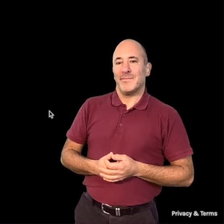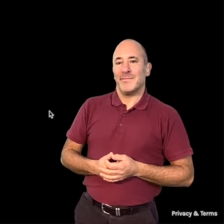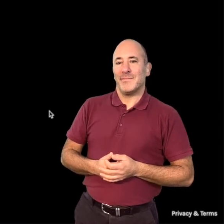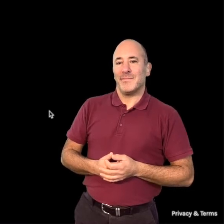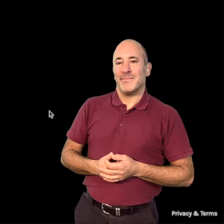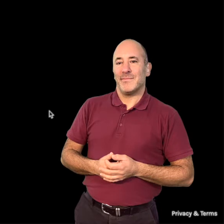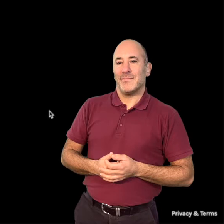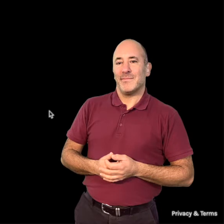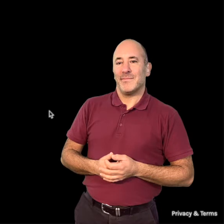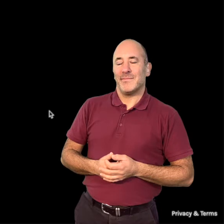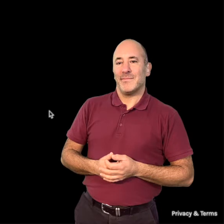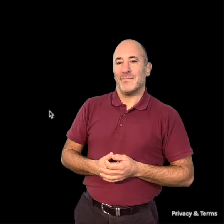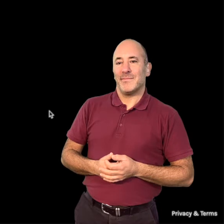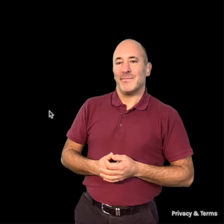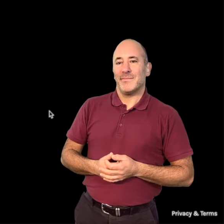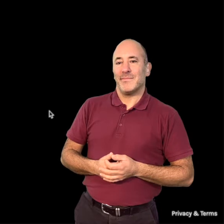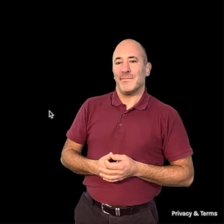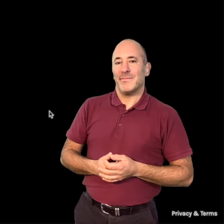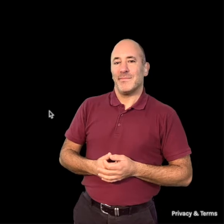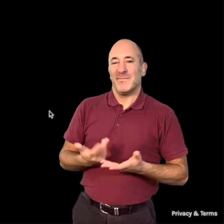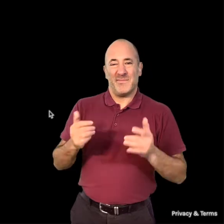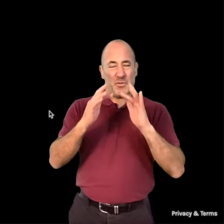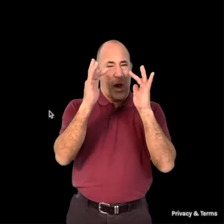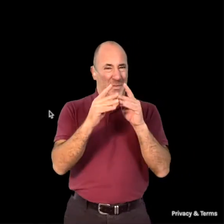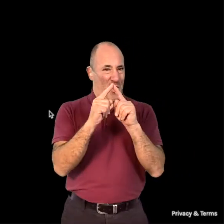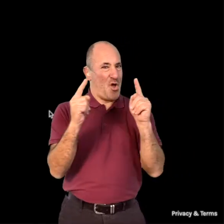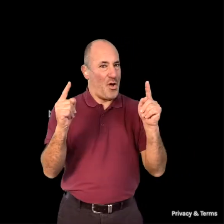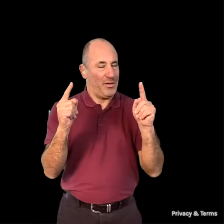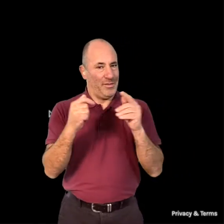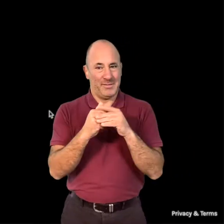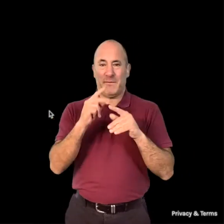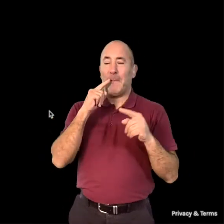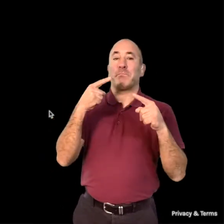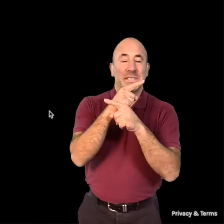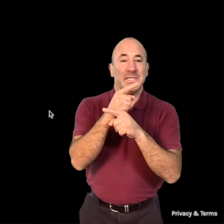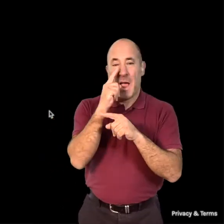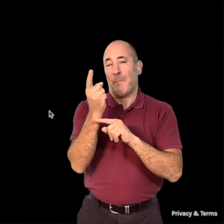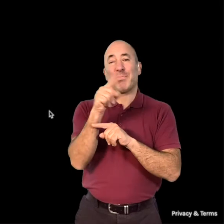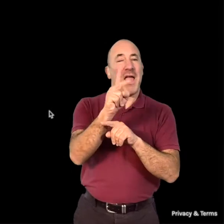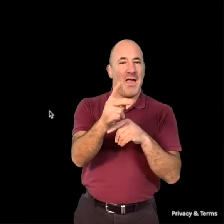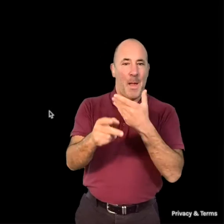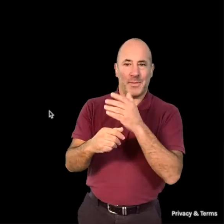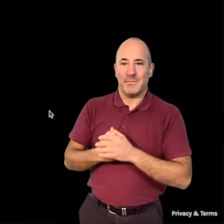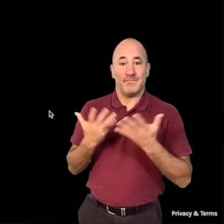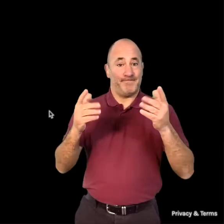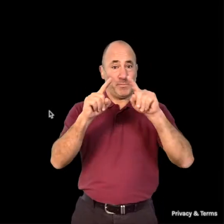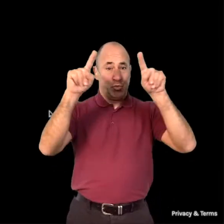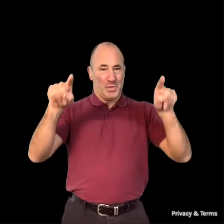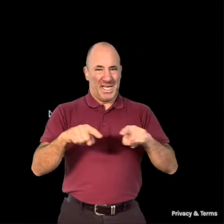creatability.withgoogle.com/body-synth. Just rewind the video if you need that reading again. And so on the screen you can see a